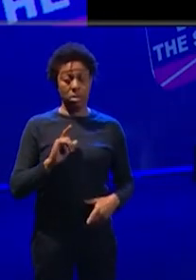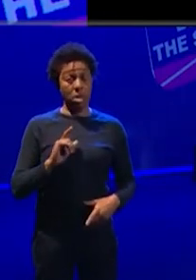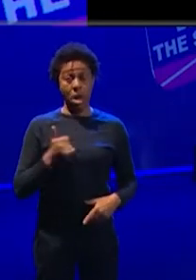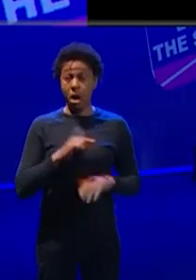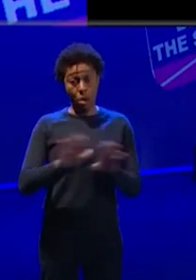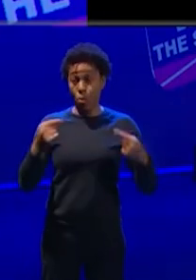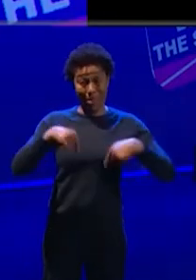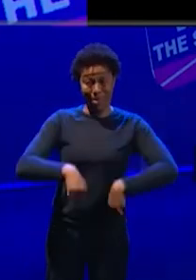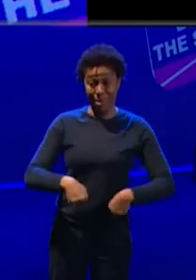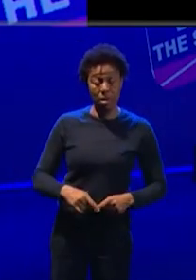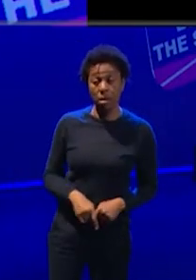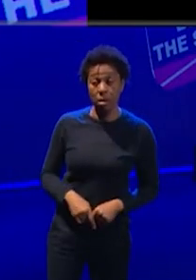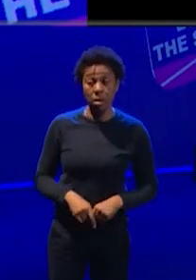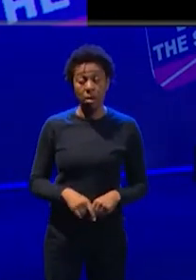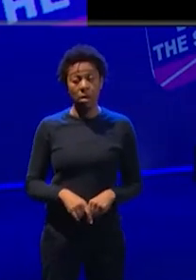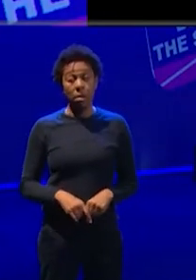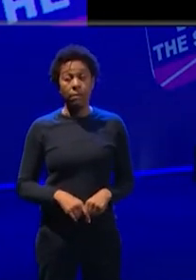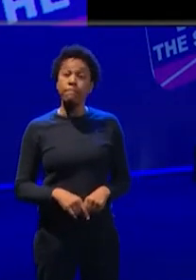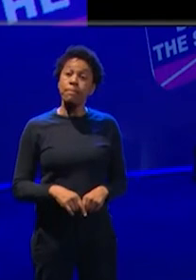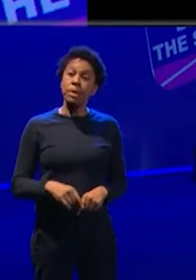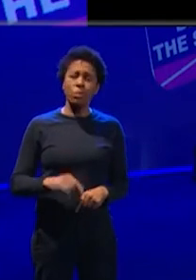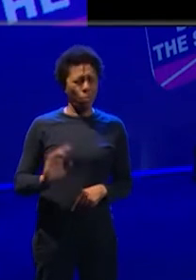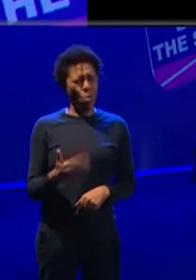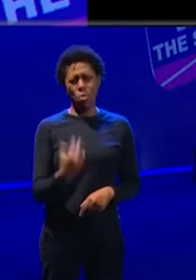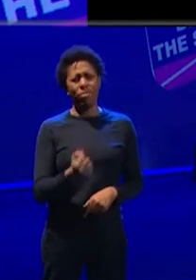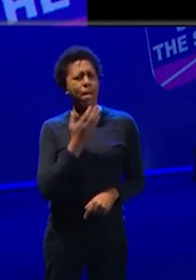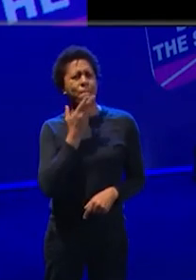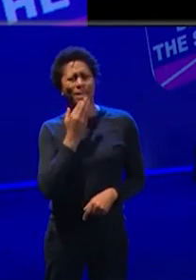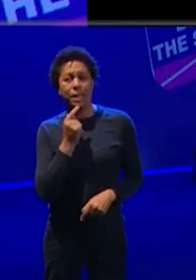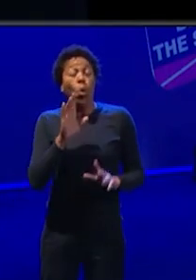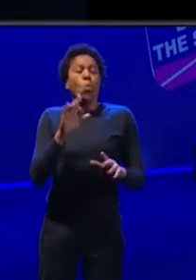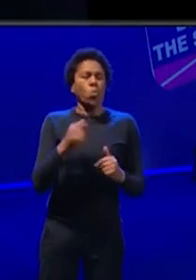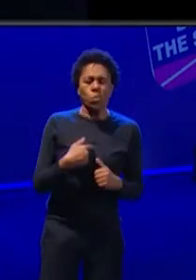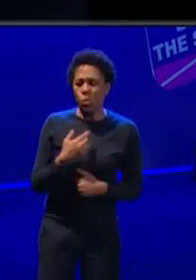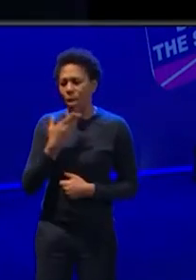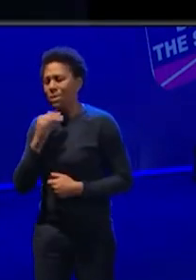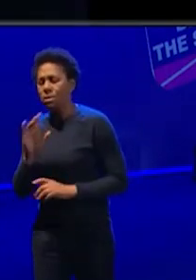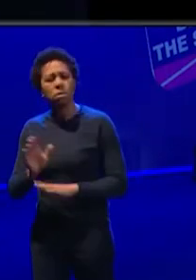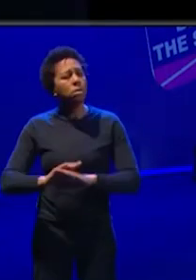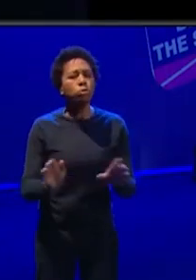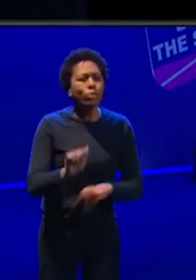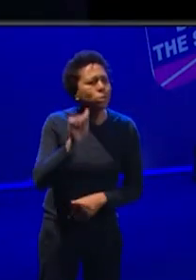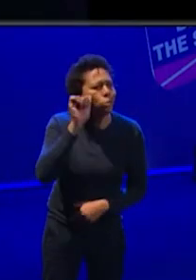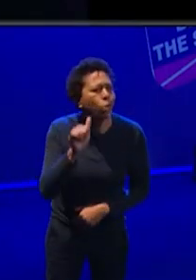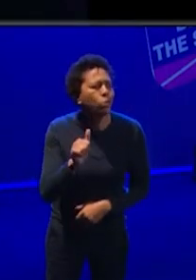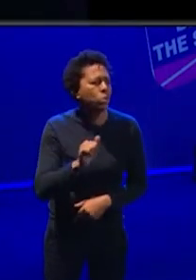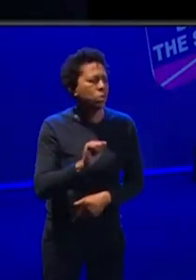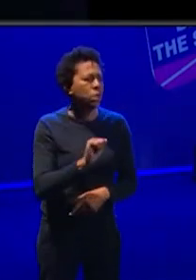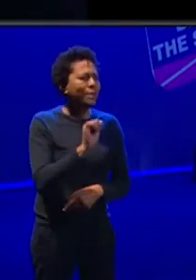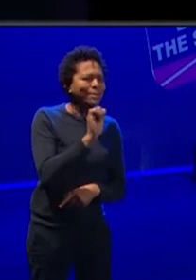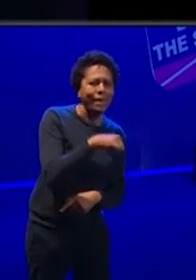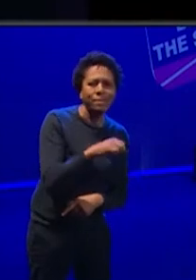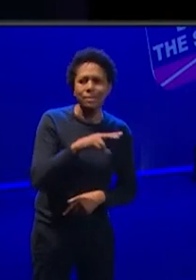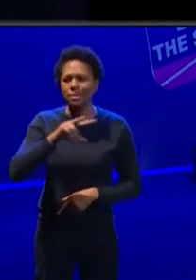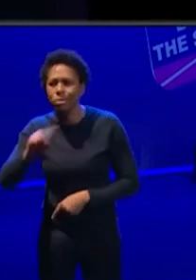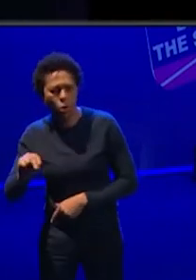valid or if I was not able to. And everyone makes mistakes. We're all going through this together. No one knows the yeses and the noes